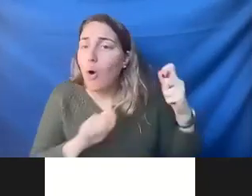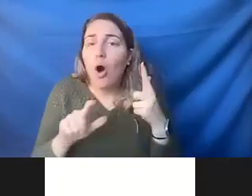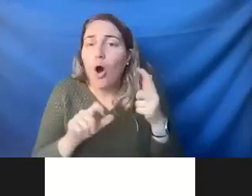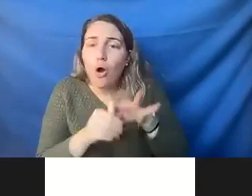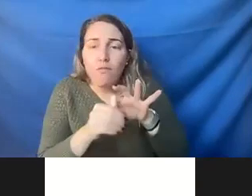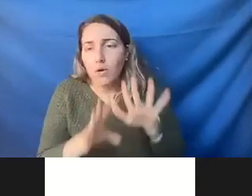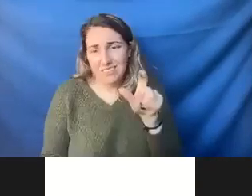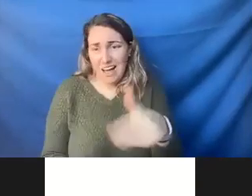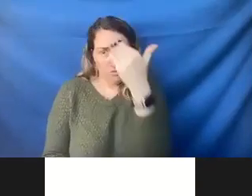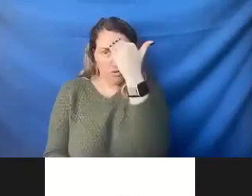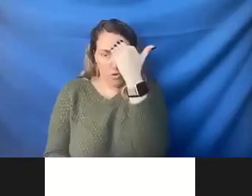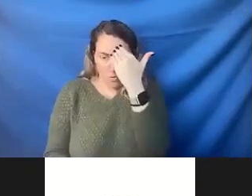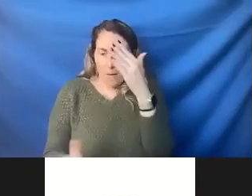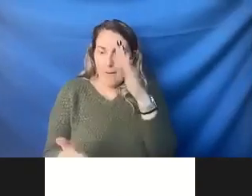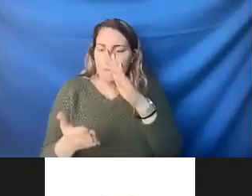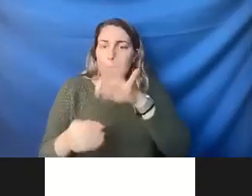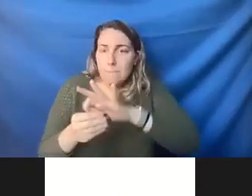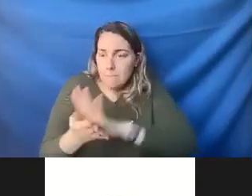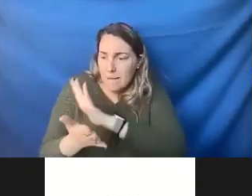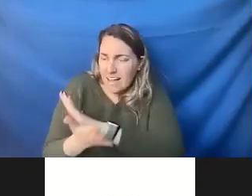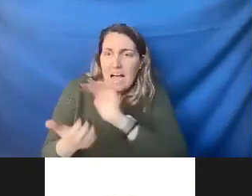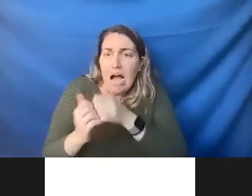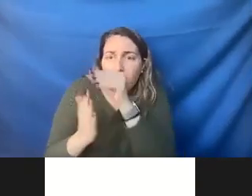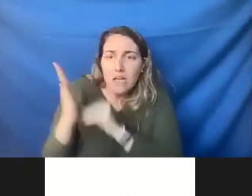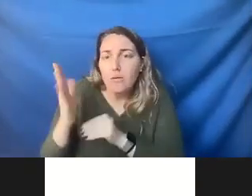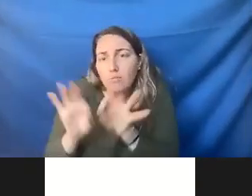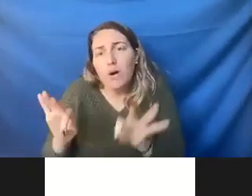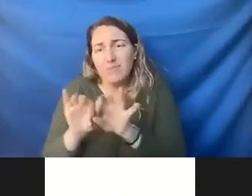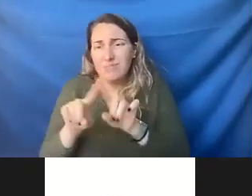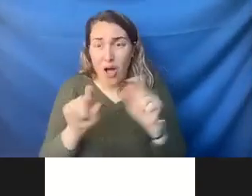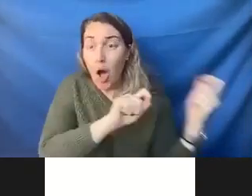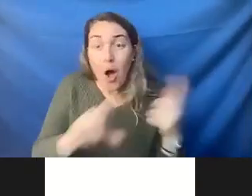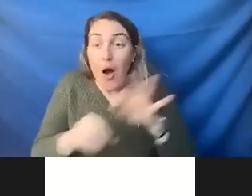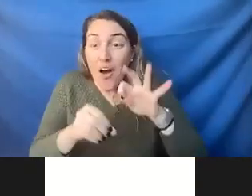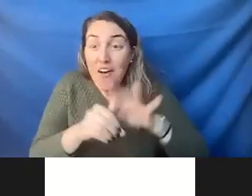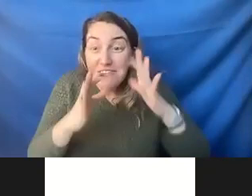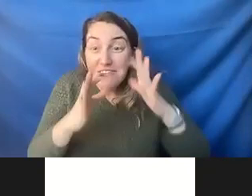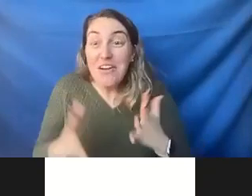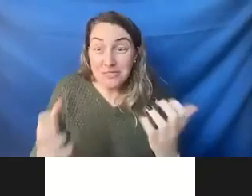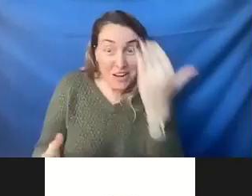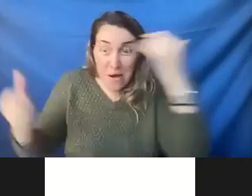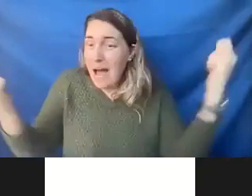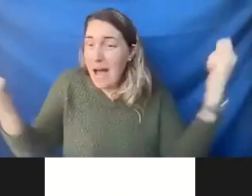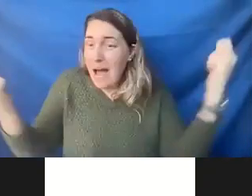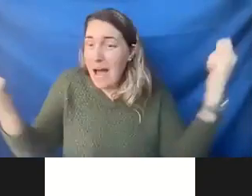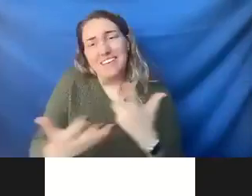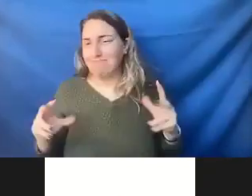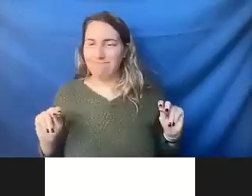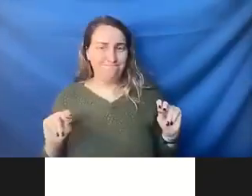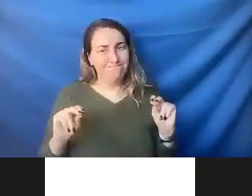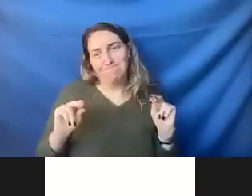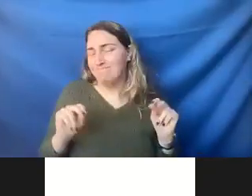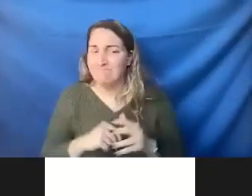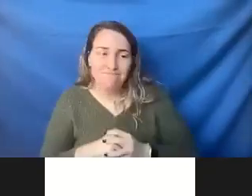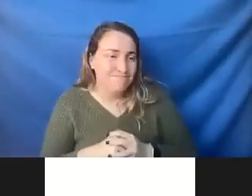out their ballot, but not all voters want to know all the details of how the votes get counted and tabulated. That's information that I